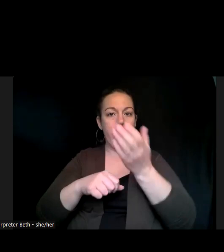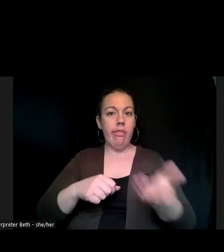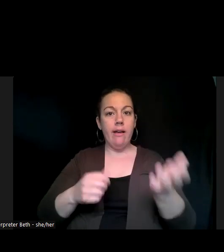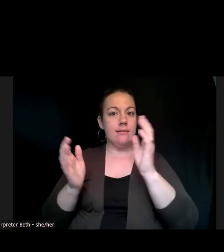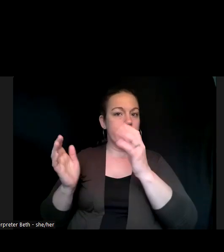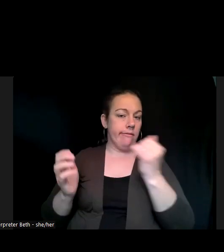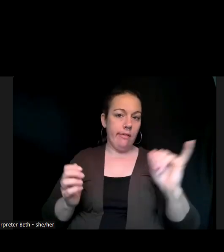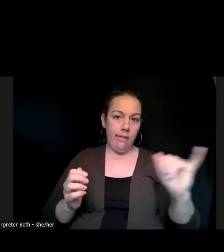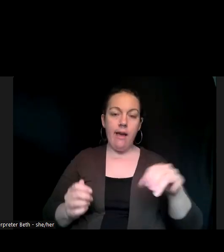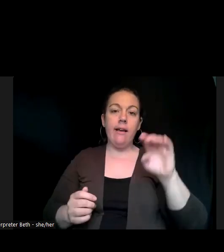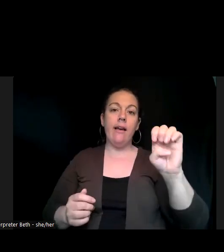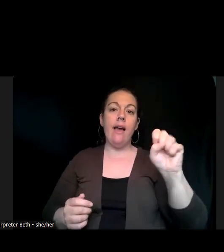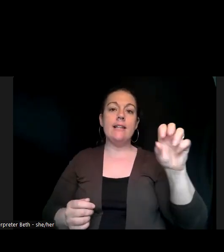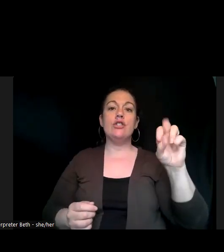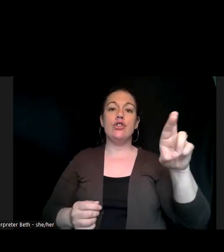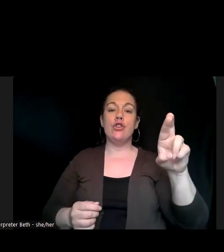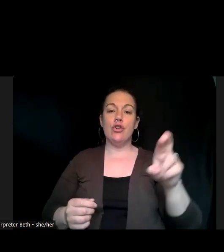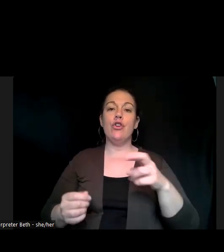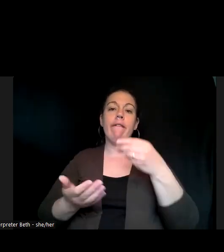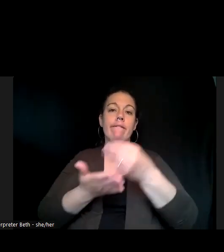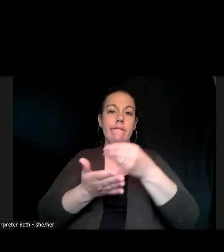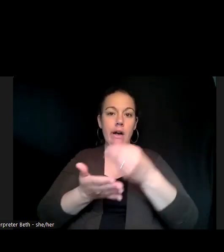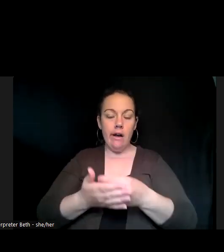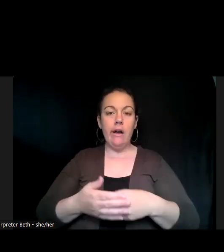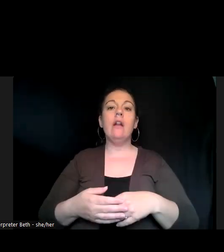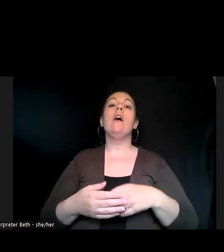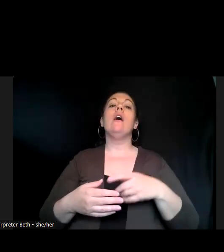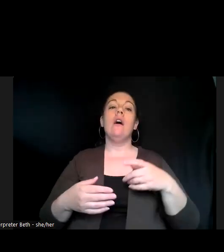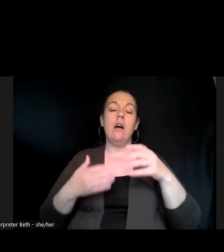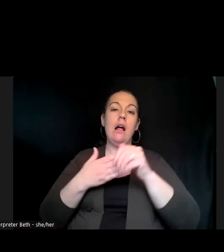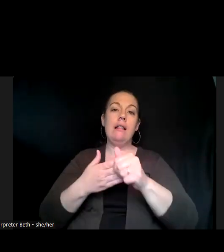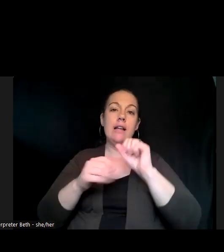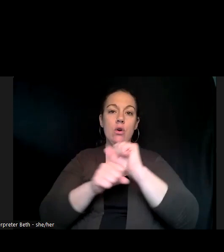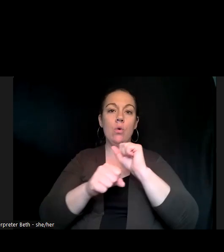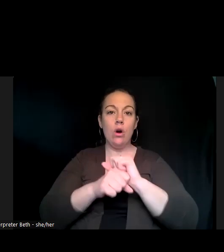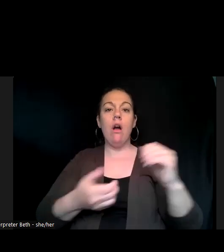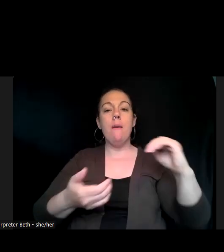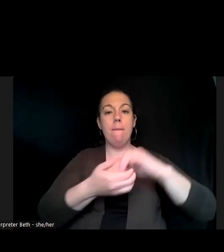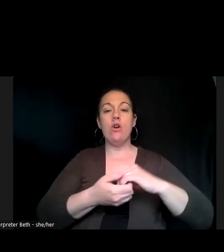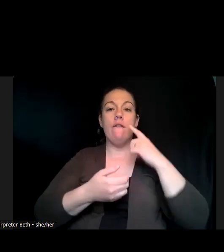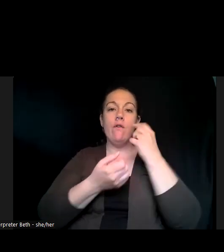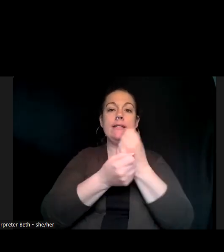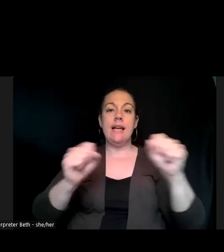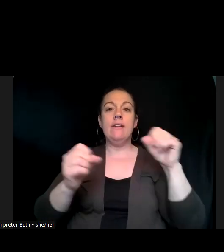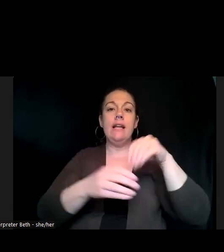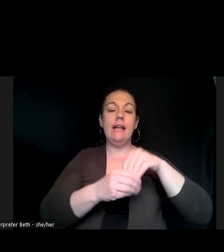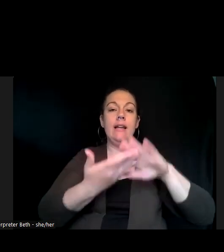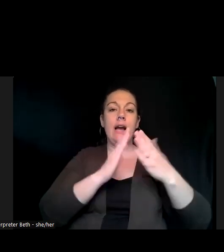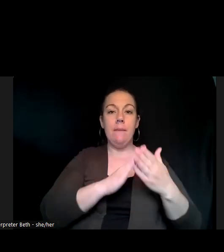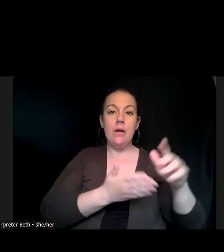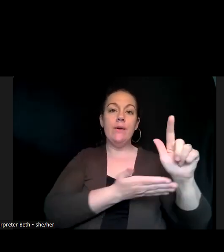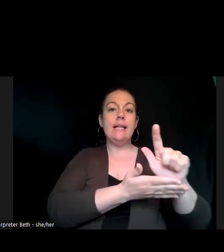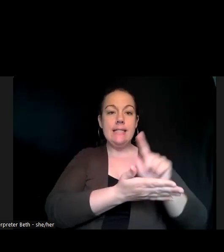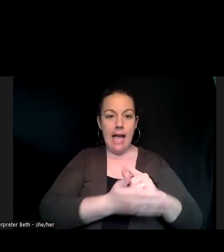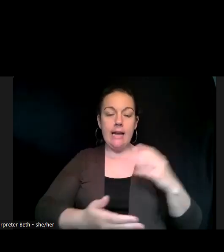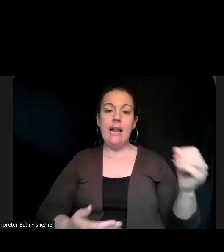grant programs like full service community schools. We also lead our work on the Bipartisan Safer Communities Act, plus all of the formula grant programs, including Title